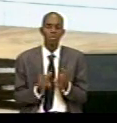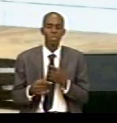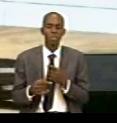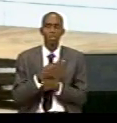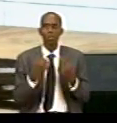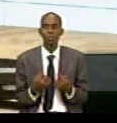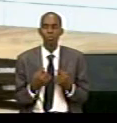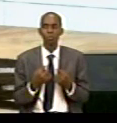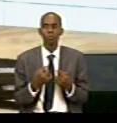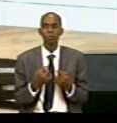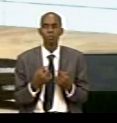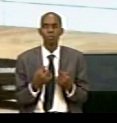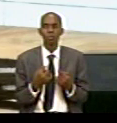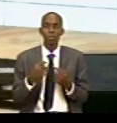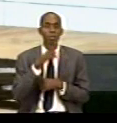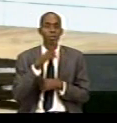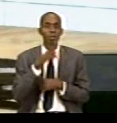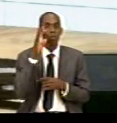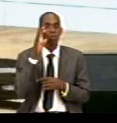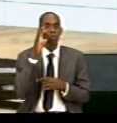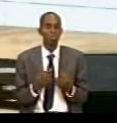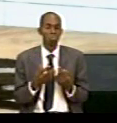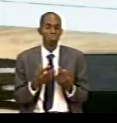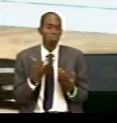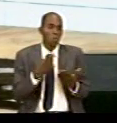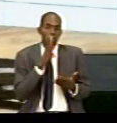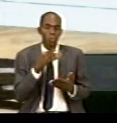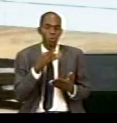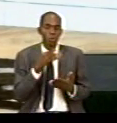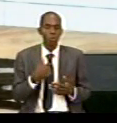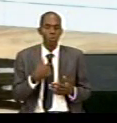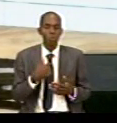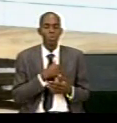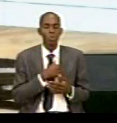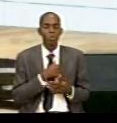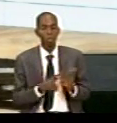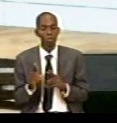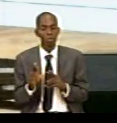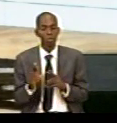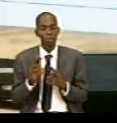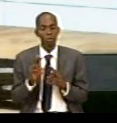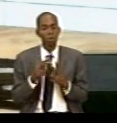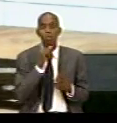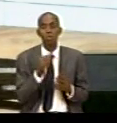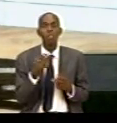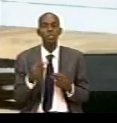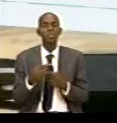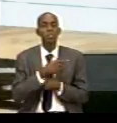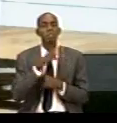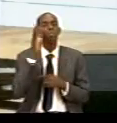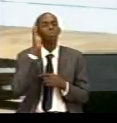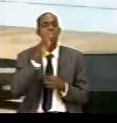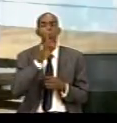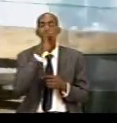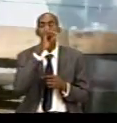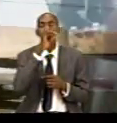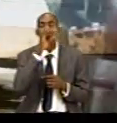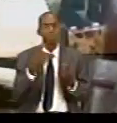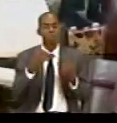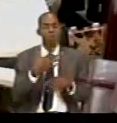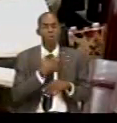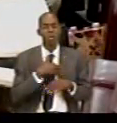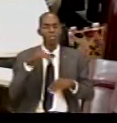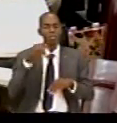so that day come, the day will come. Whether we're ready or not, the day will come. At the time of the flood,